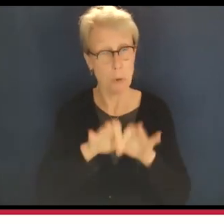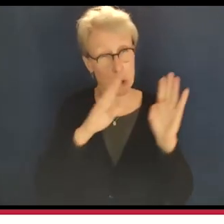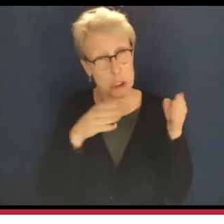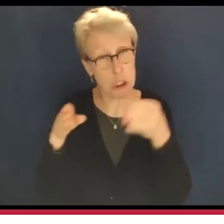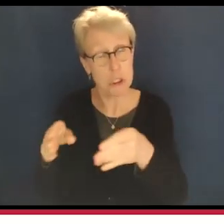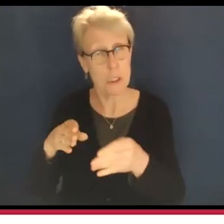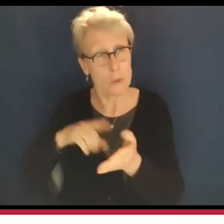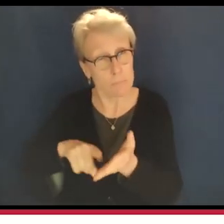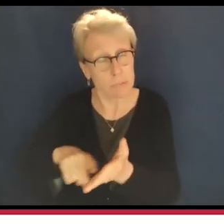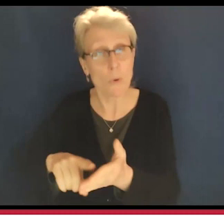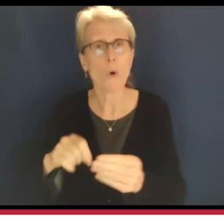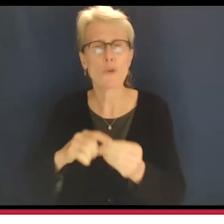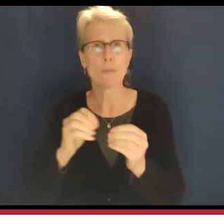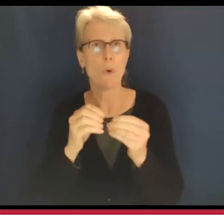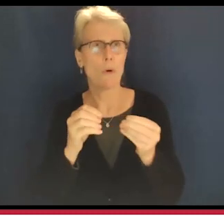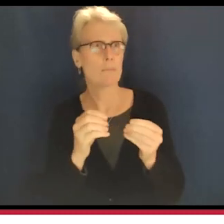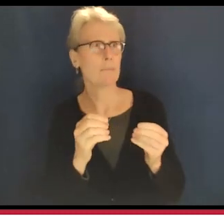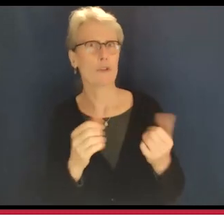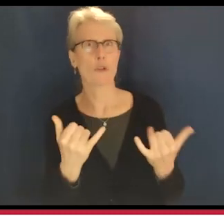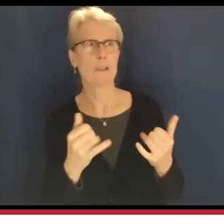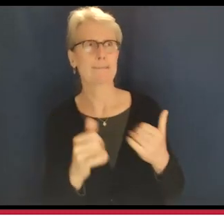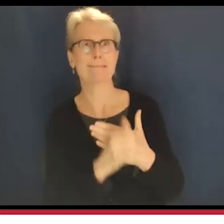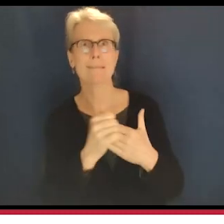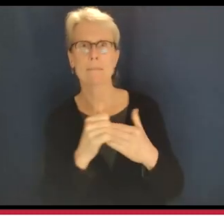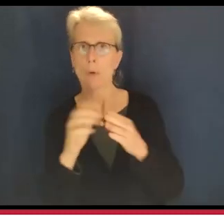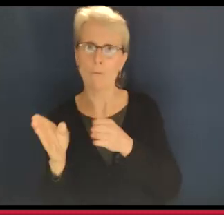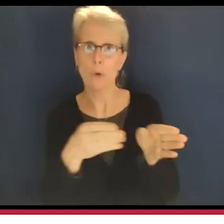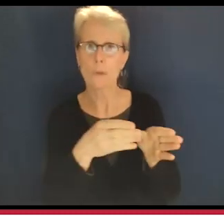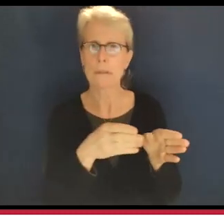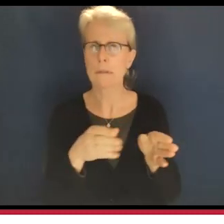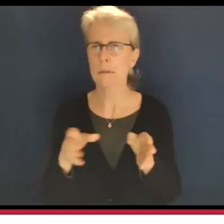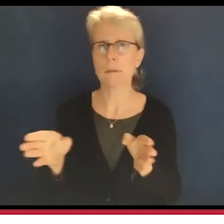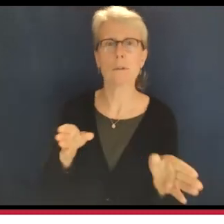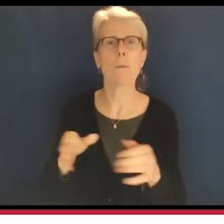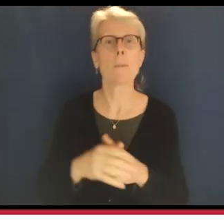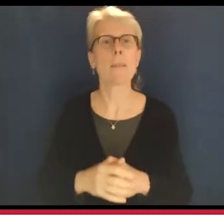So I'll talk a little bit about the background of large-scale surveillance. I'll then